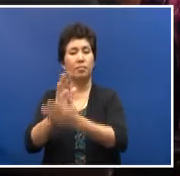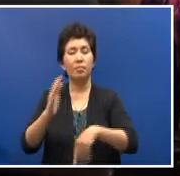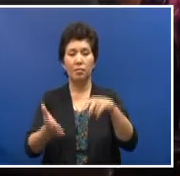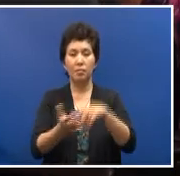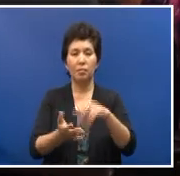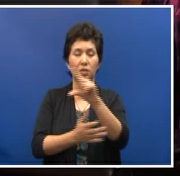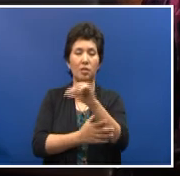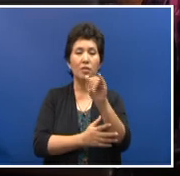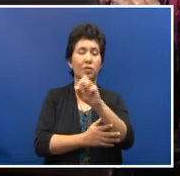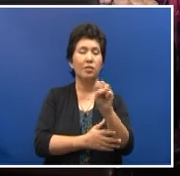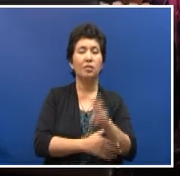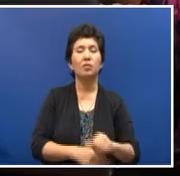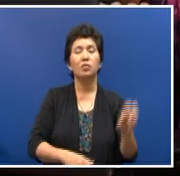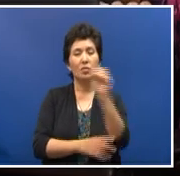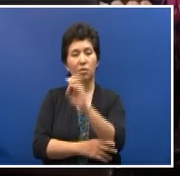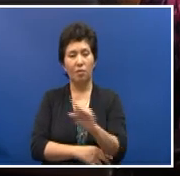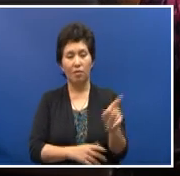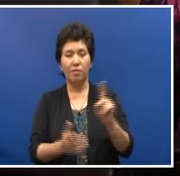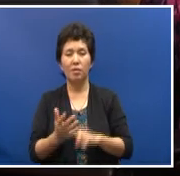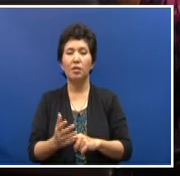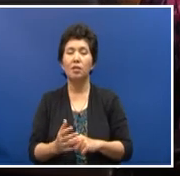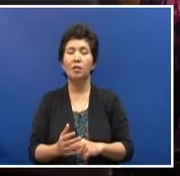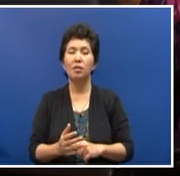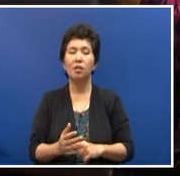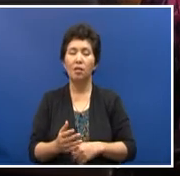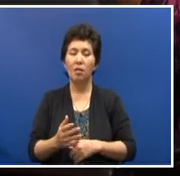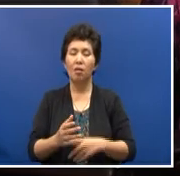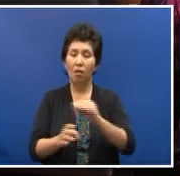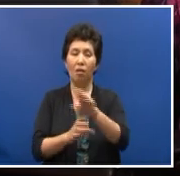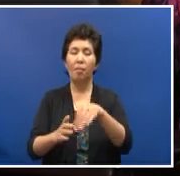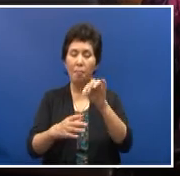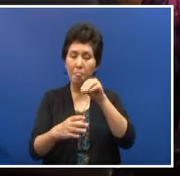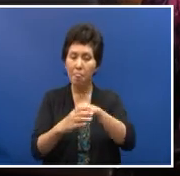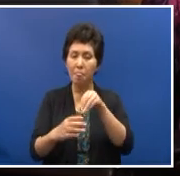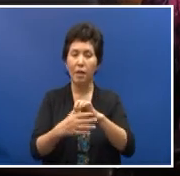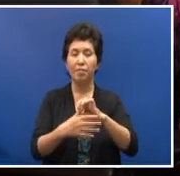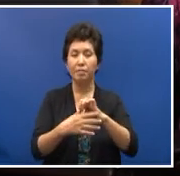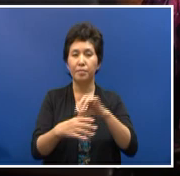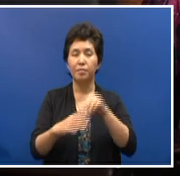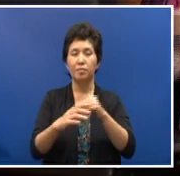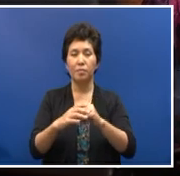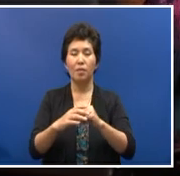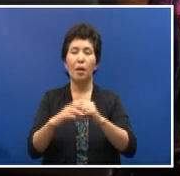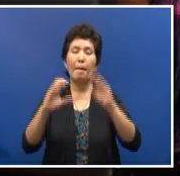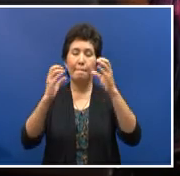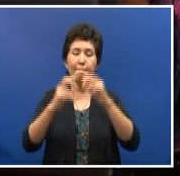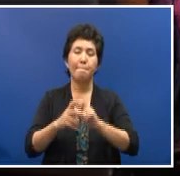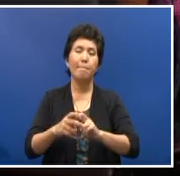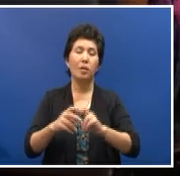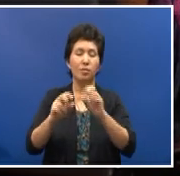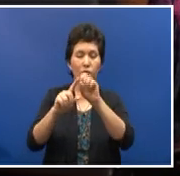the gist of okay, the contents, the main contents of this topic under